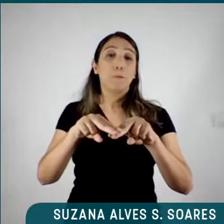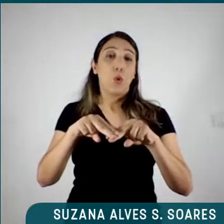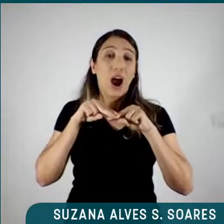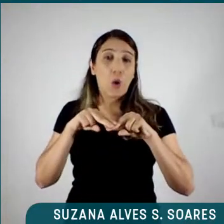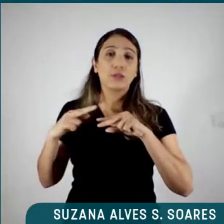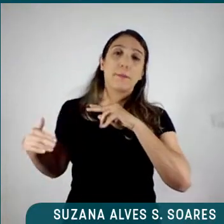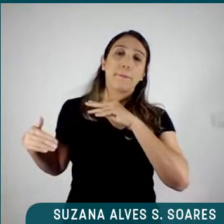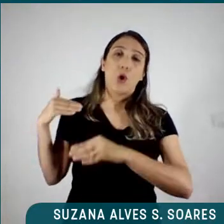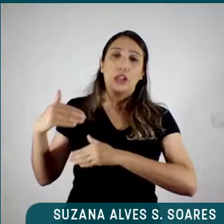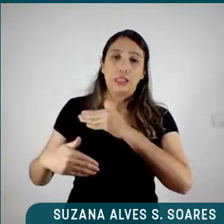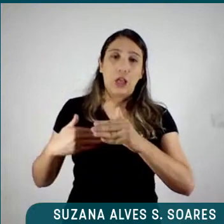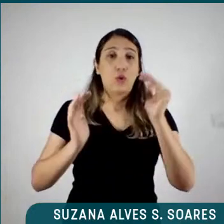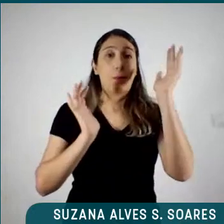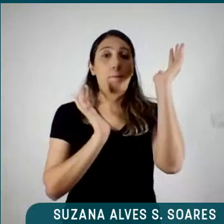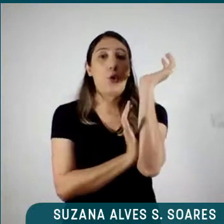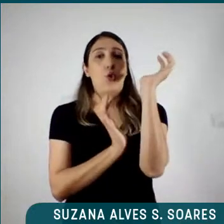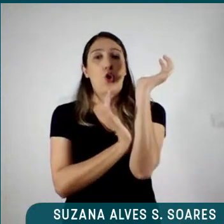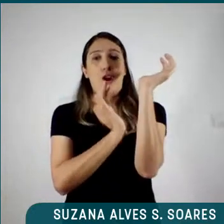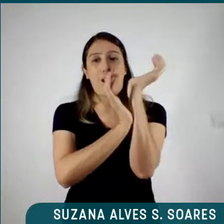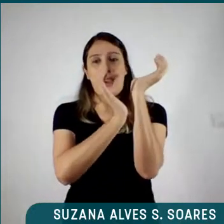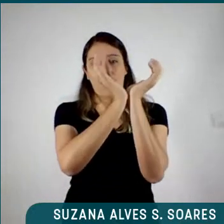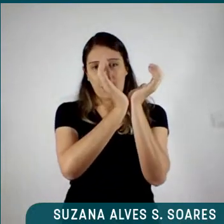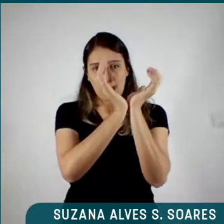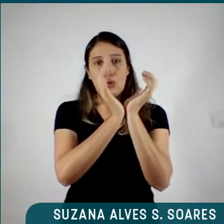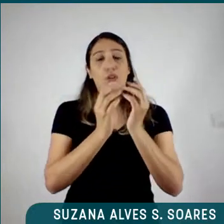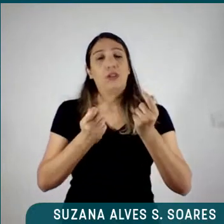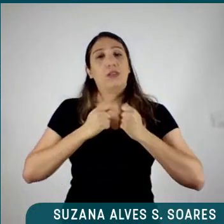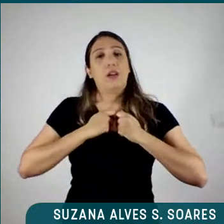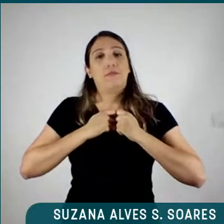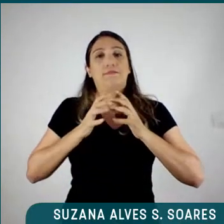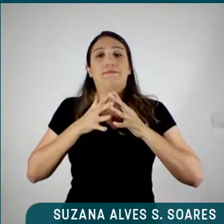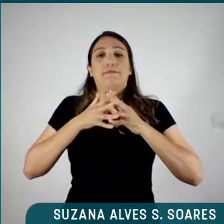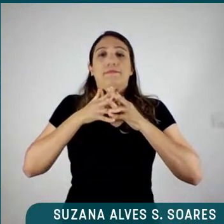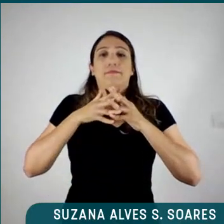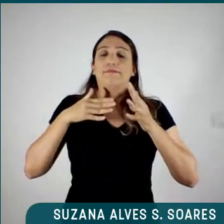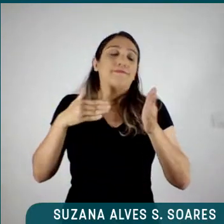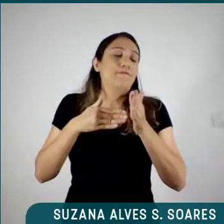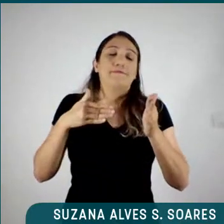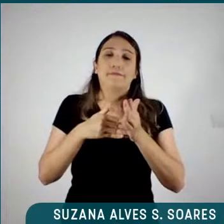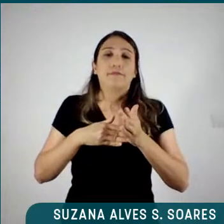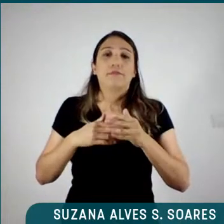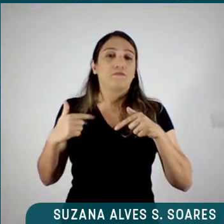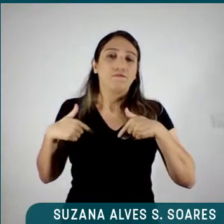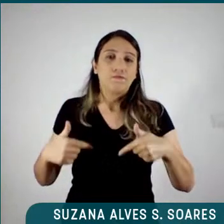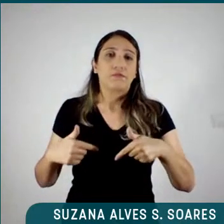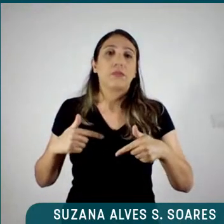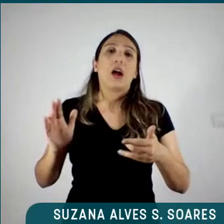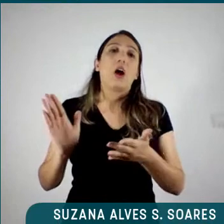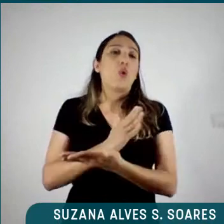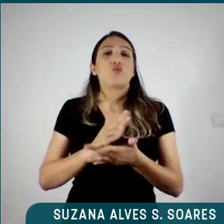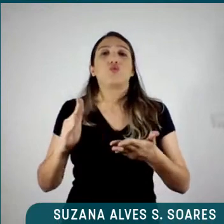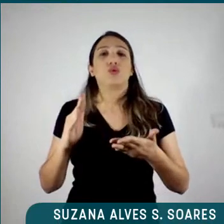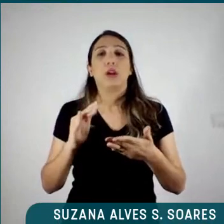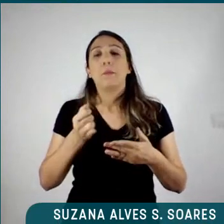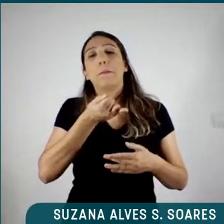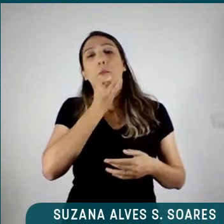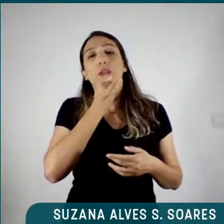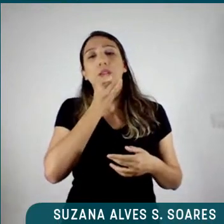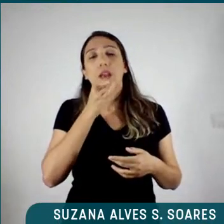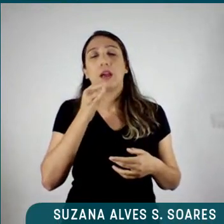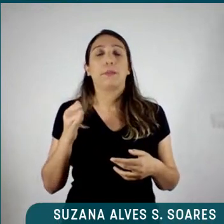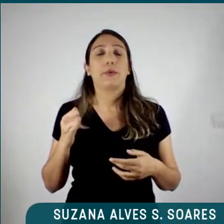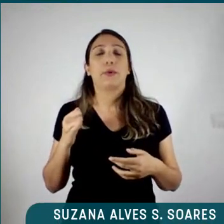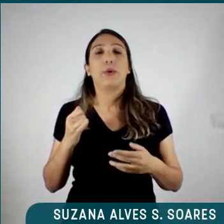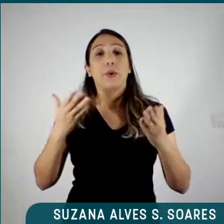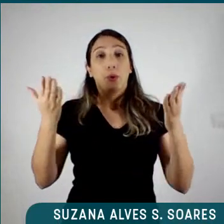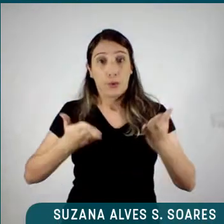I think that this has to do with the process, the bureaucratic process that creates barriers to execute, to,